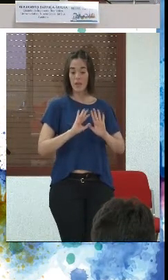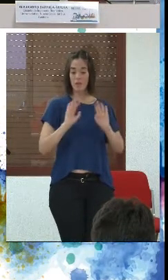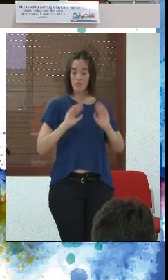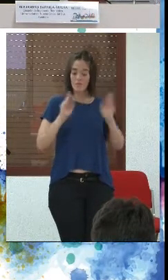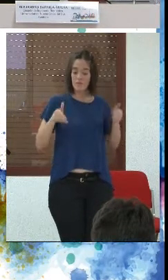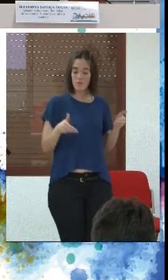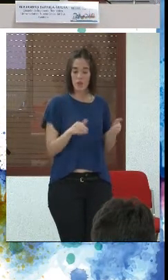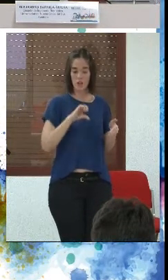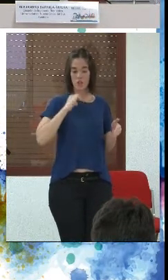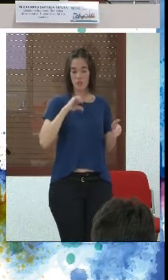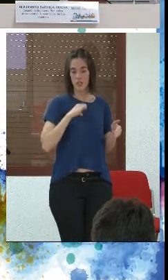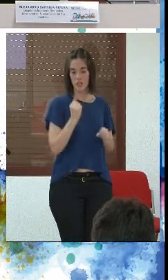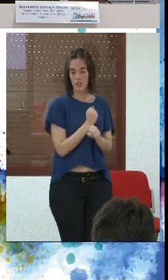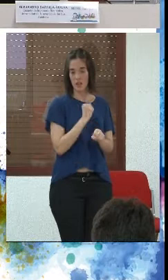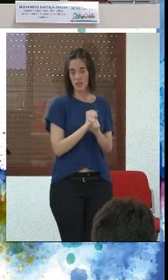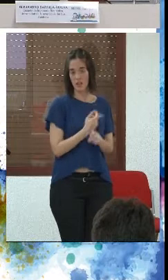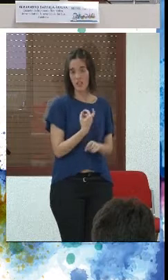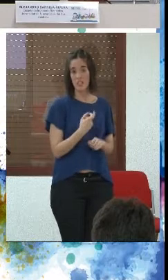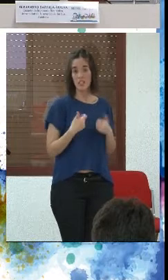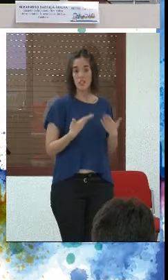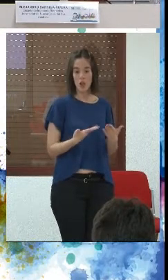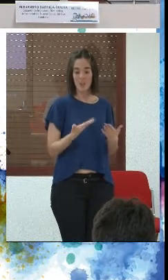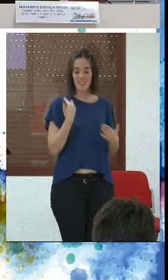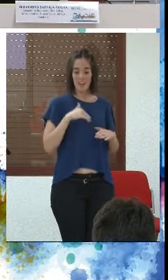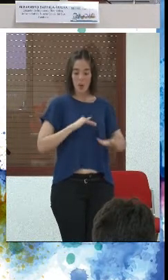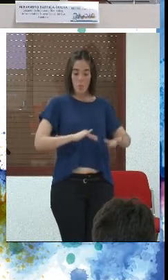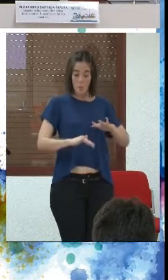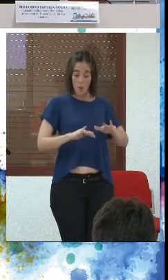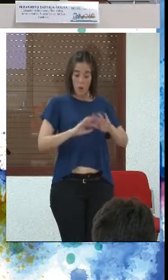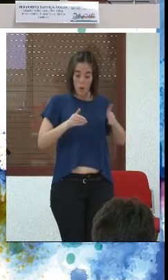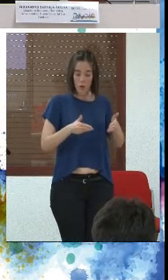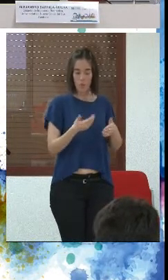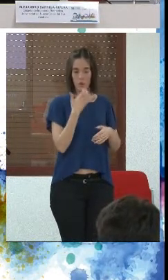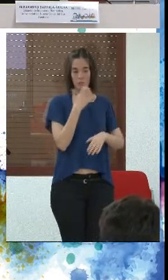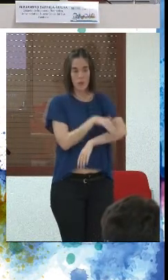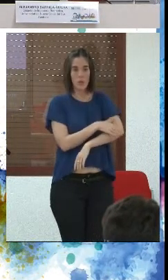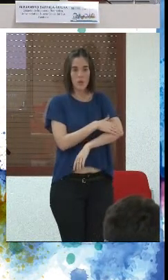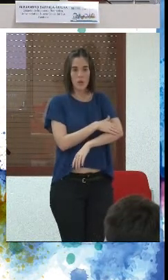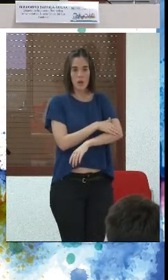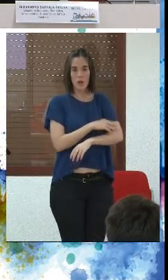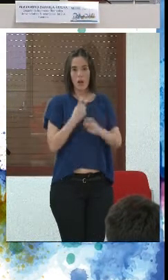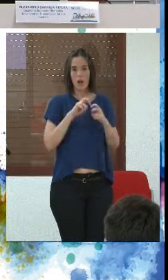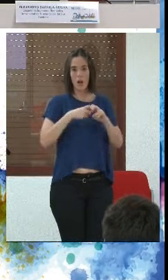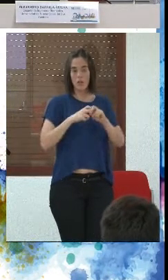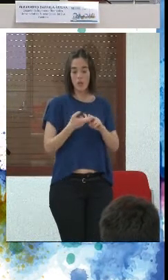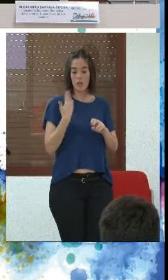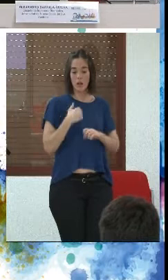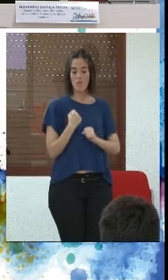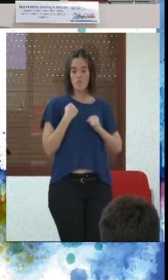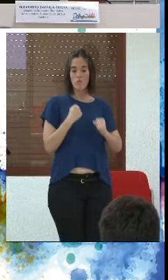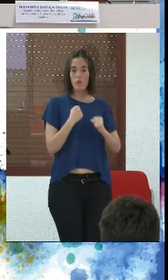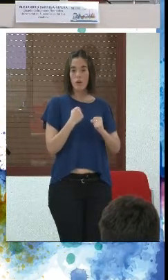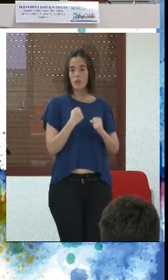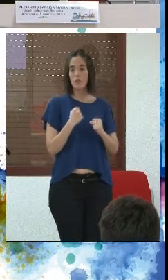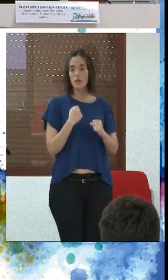devices to work with them in hospitals with a repetitive movement on a joint. That joint